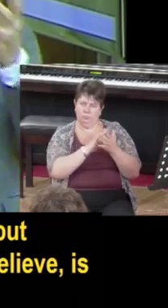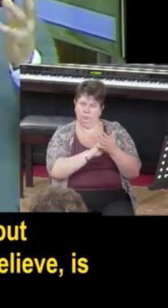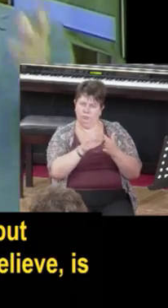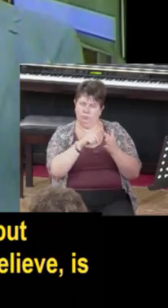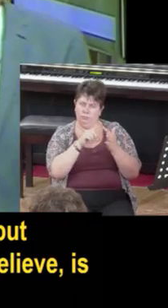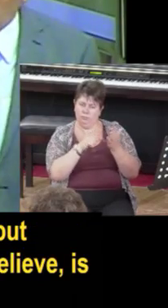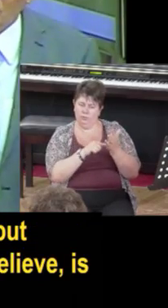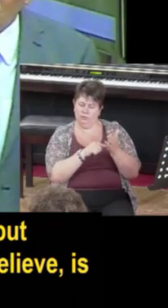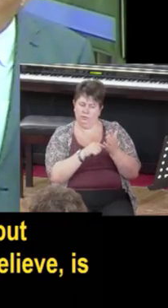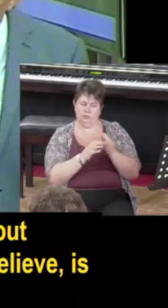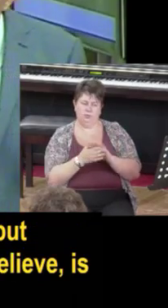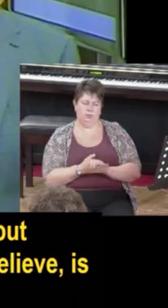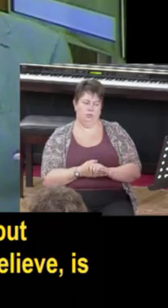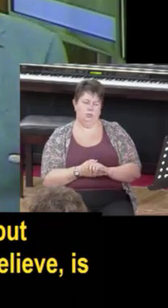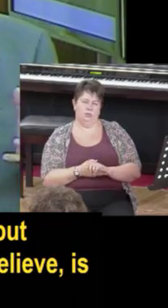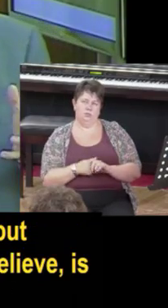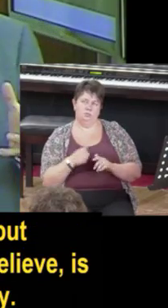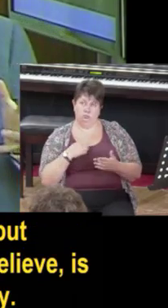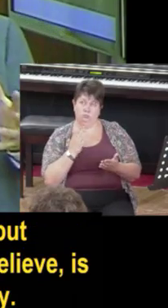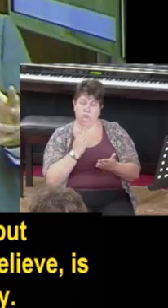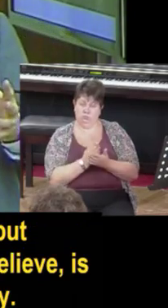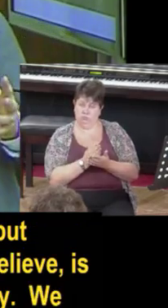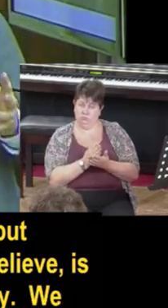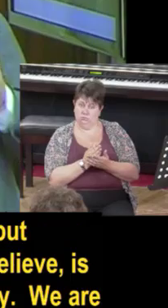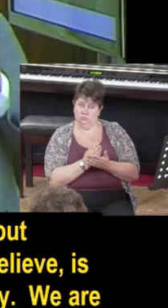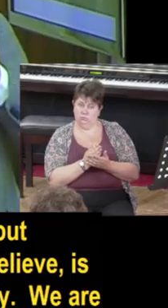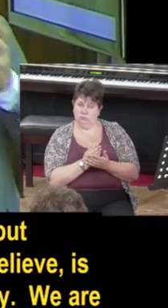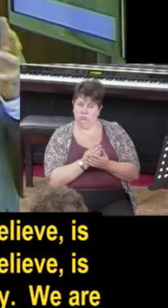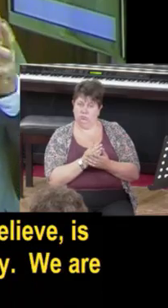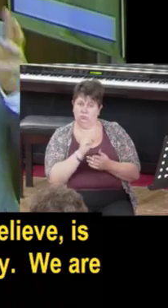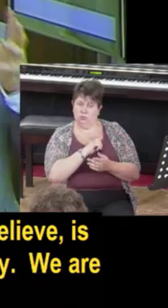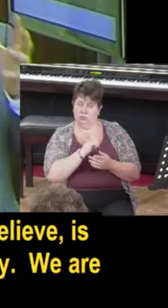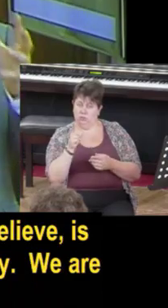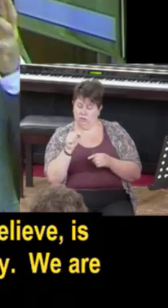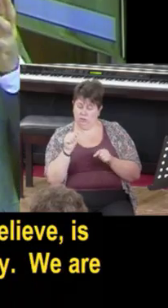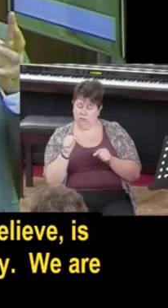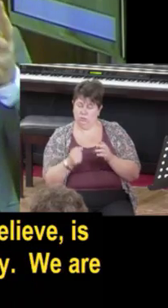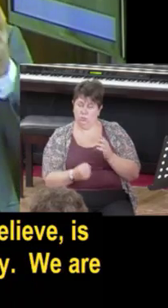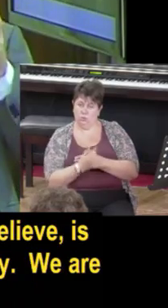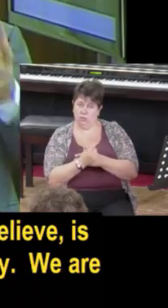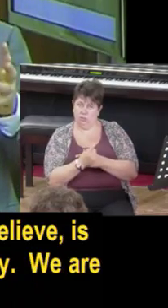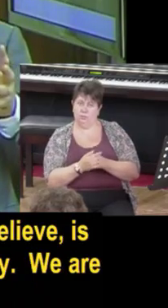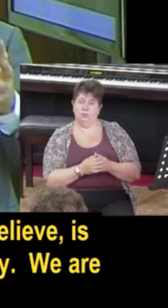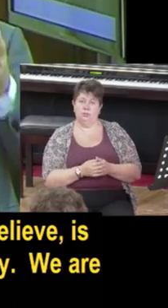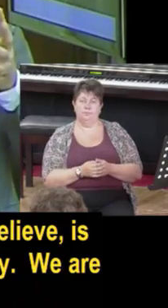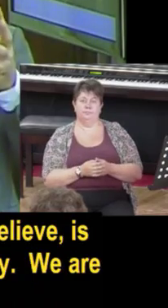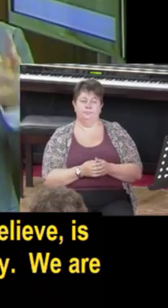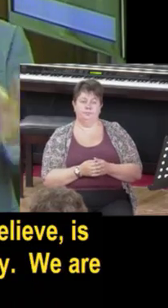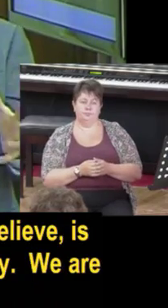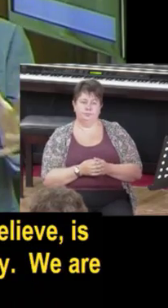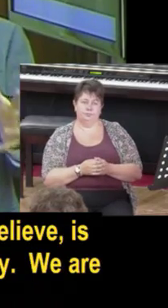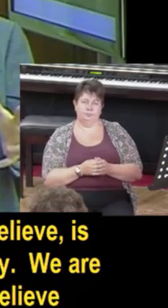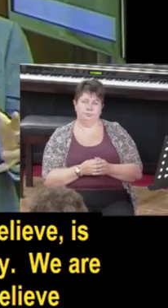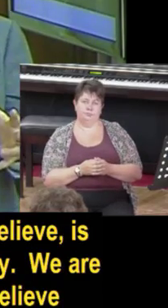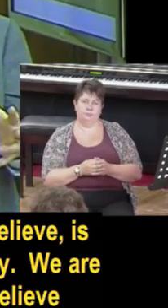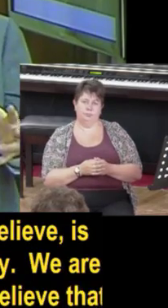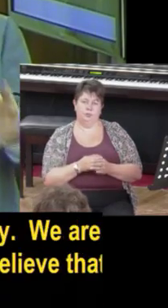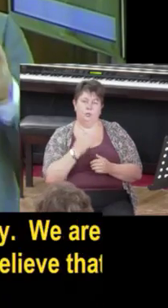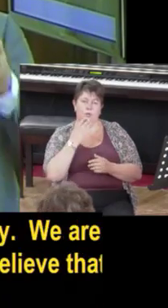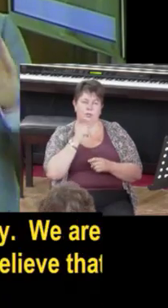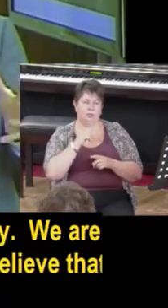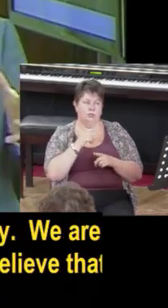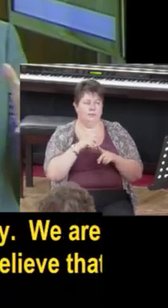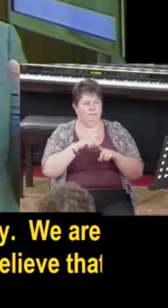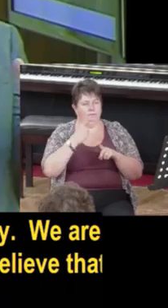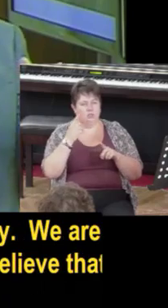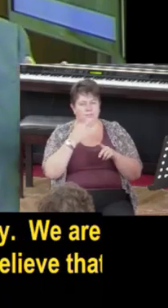And we're on solid ground when we believe that, because that's precisely what his earliest followers, the first disciples, believed. How